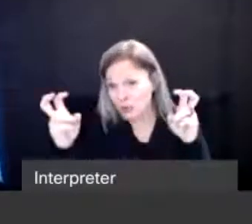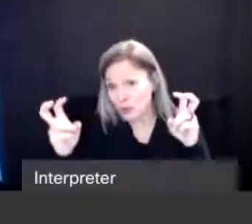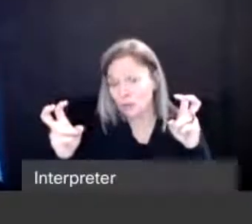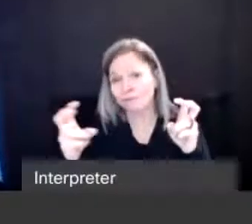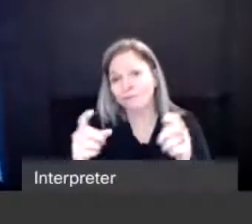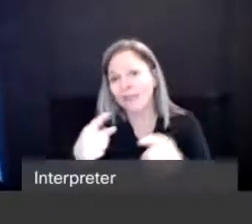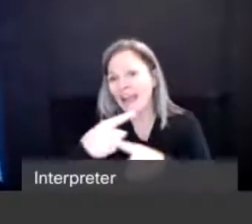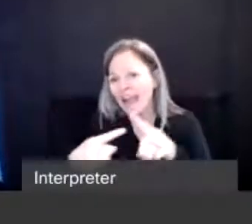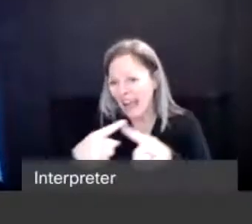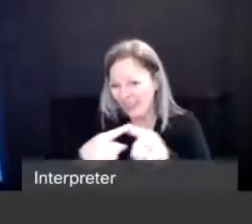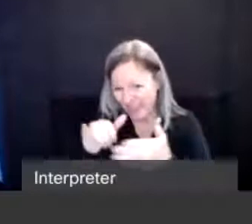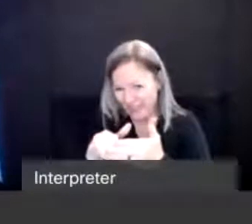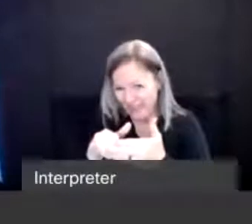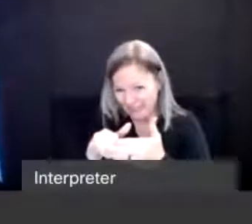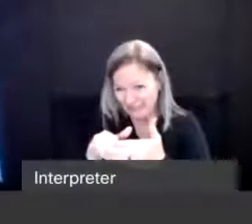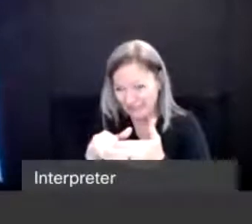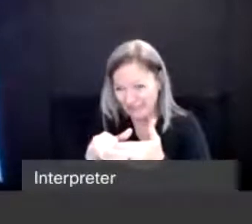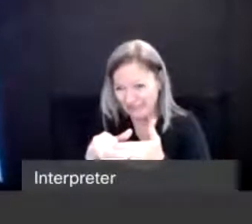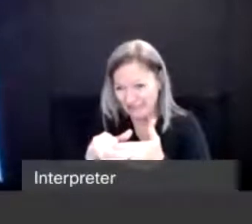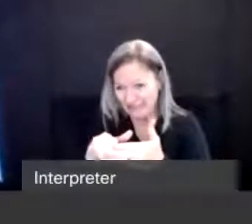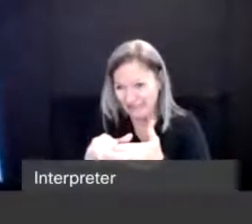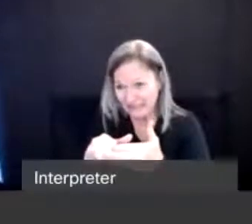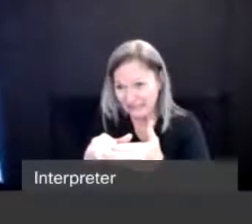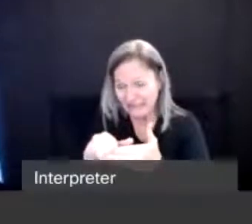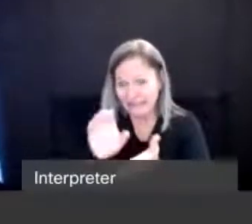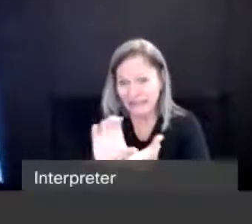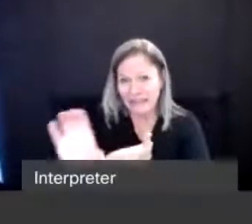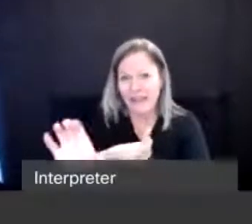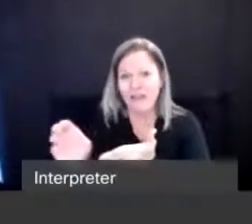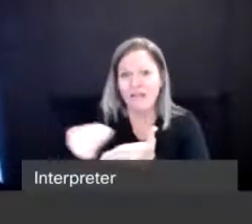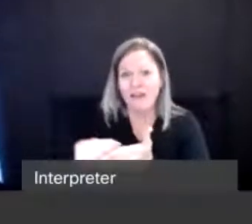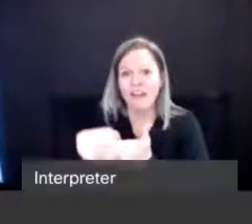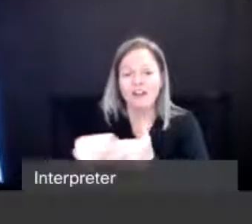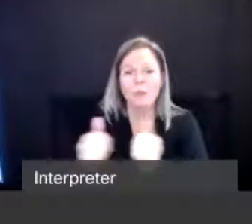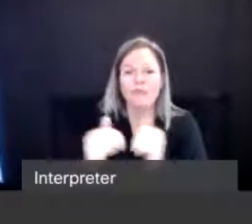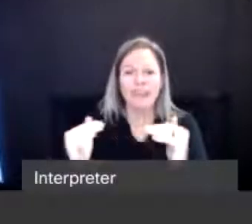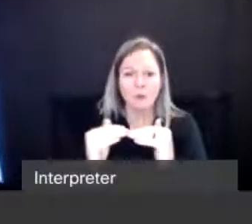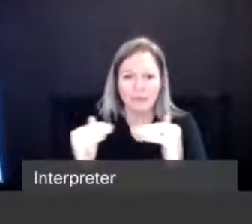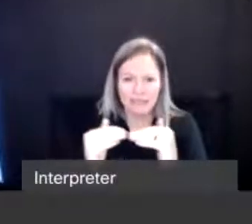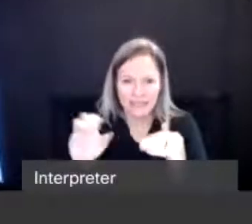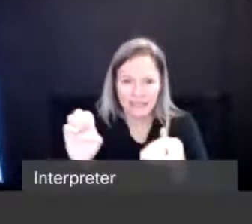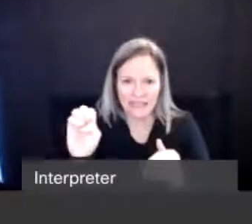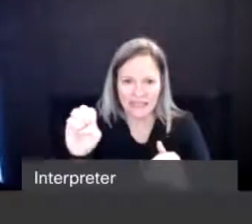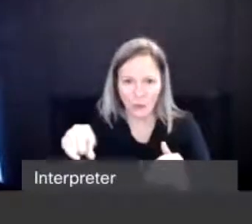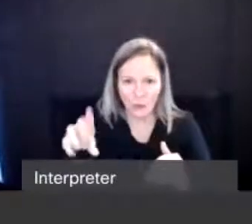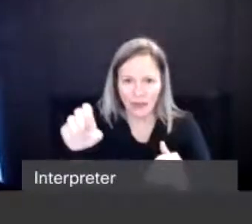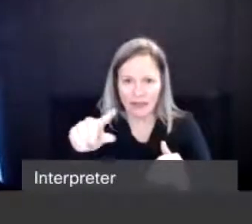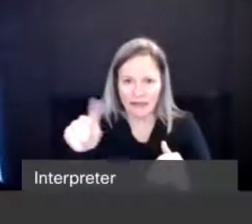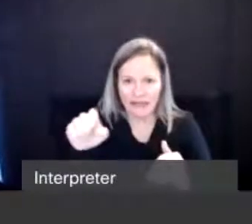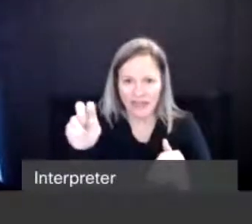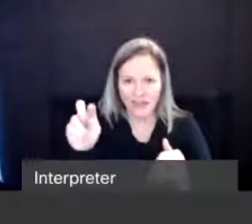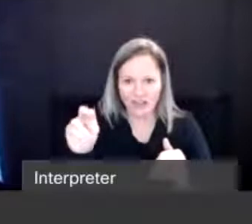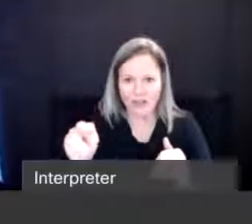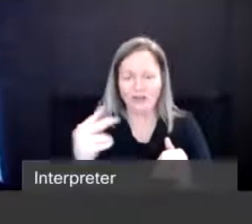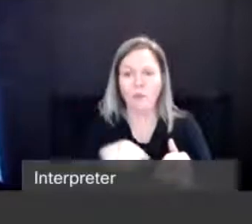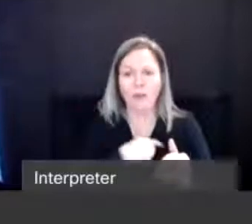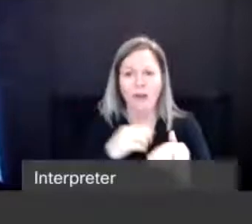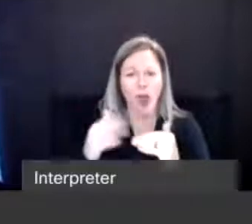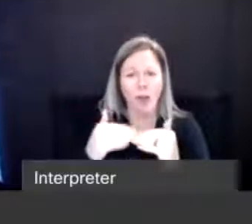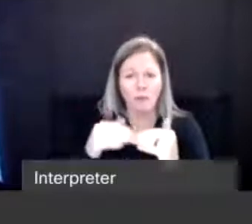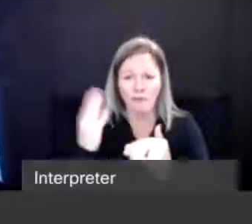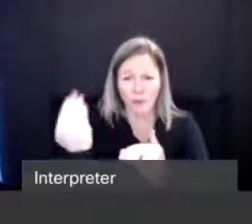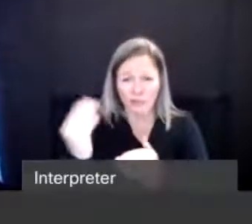that would be funded with some equalization. We're all the way down to almost 14%